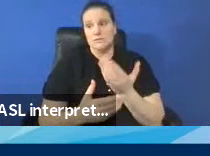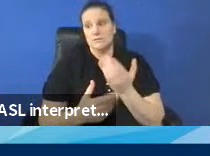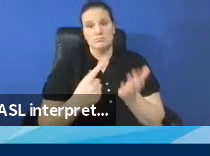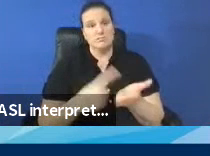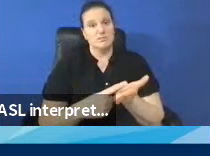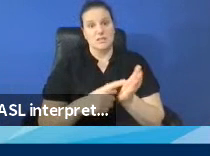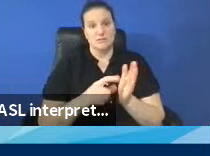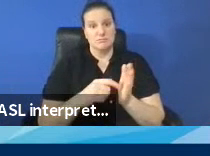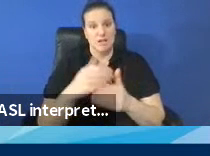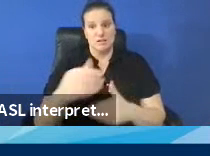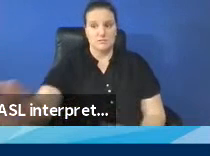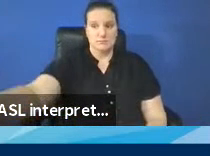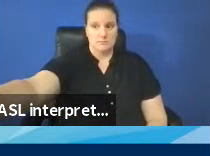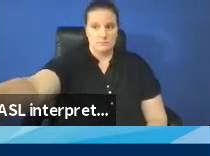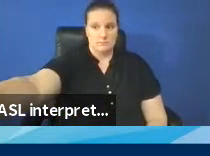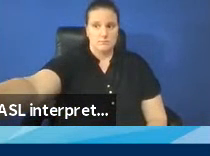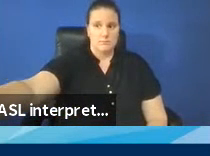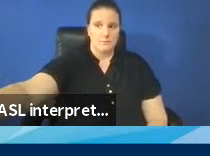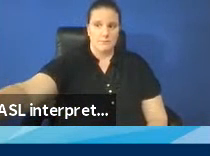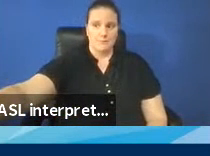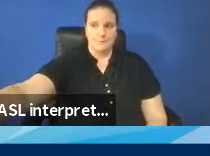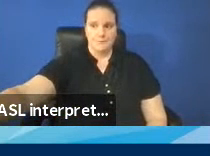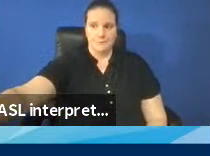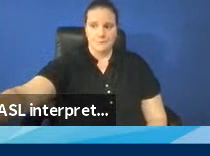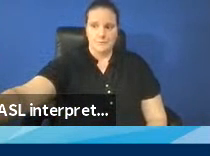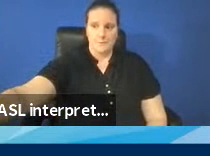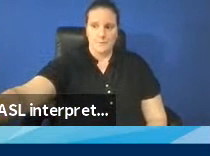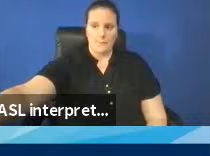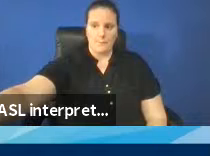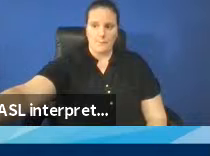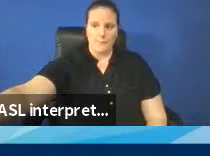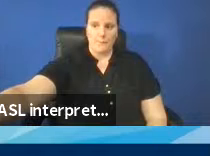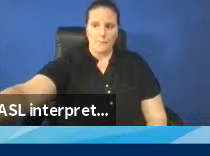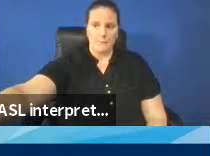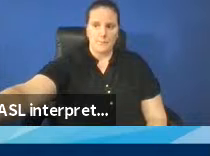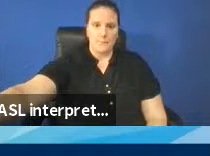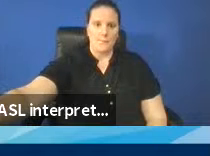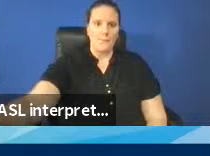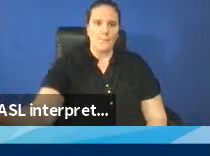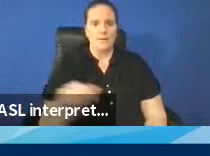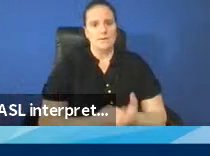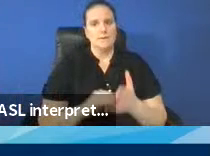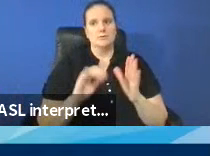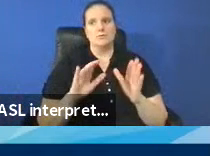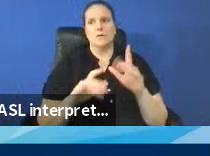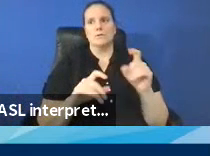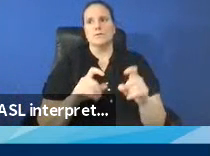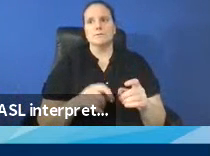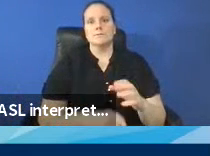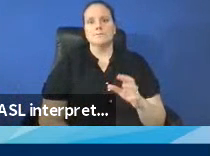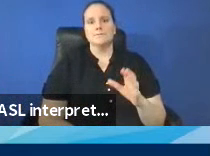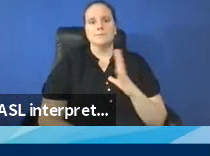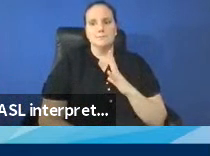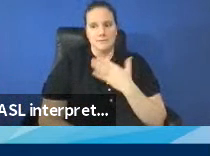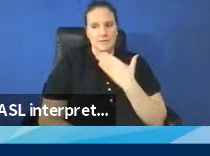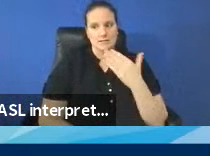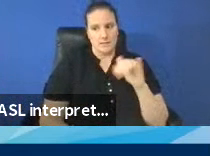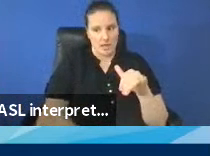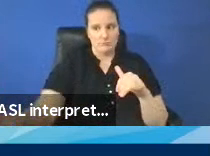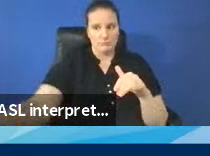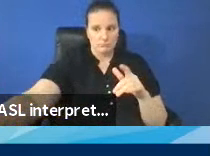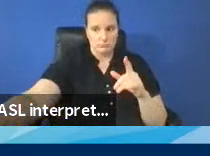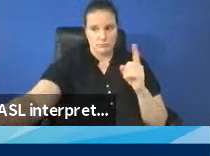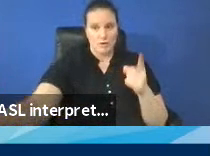about costs and funding in the next section. Sure. Great question, Susan. Thanks for that. And so you are correct. The